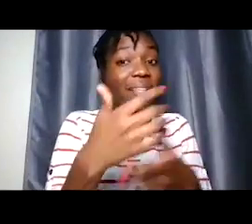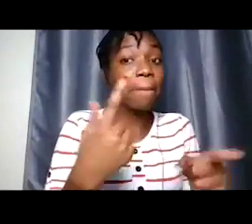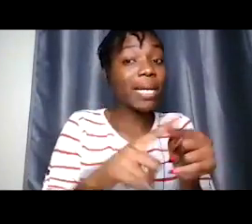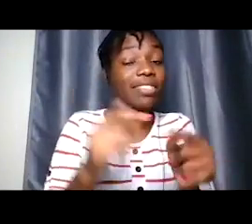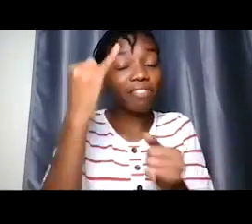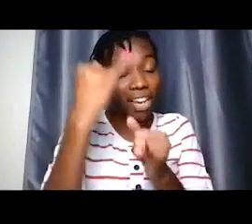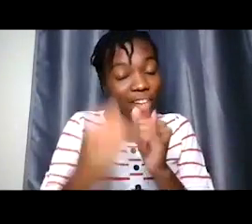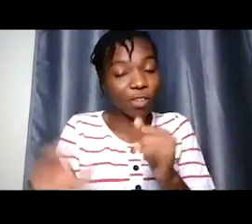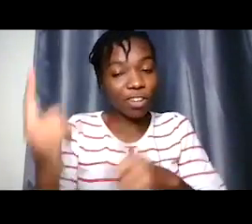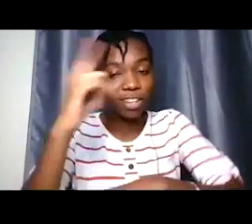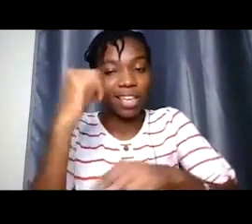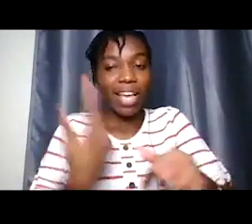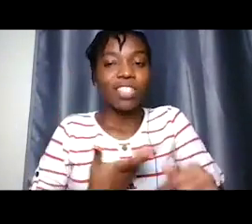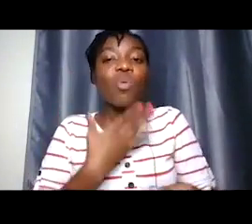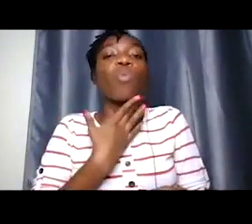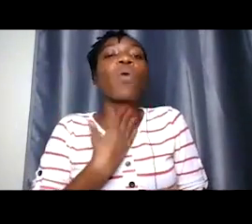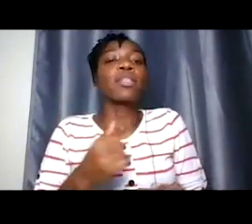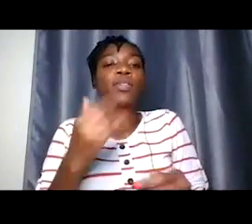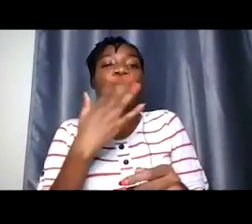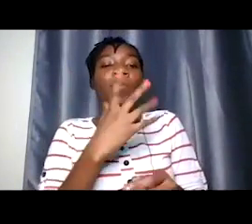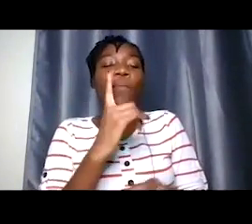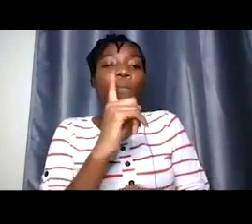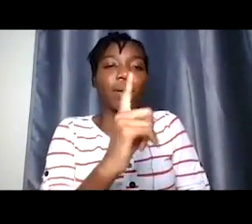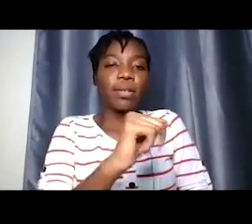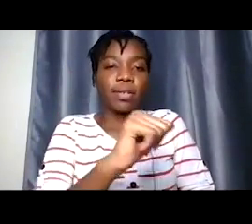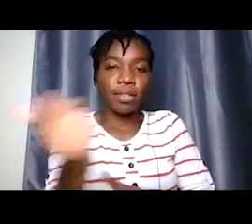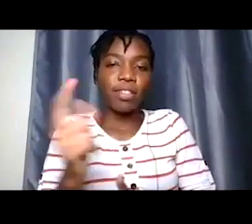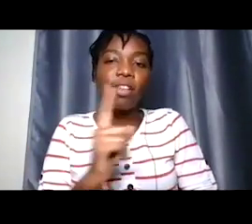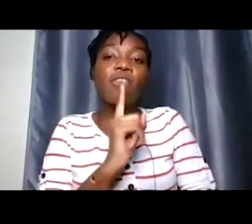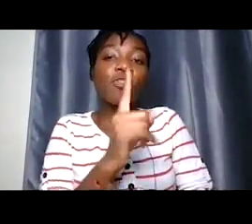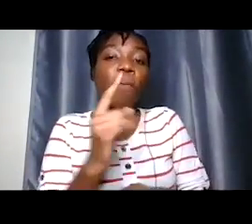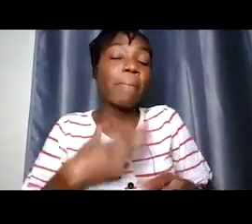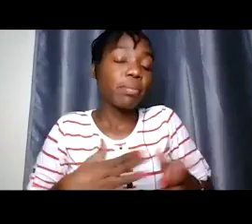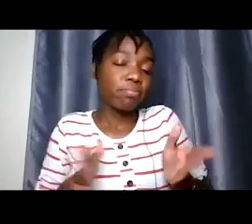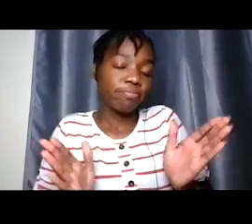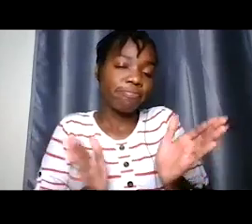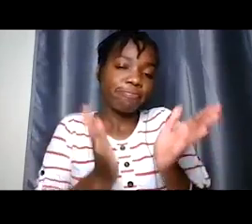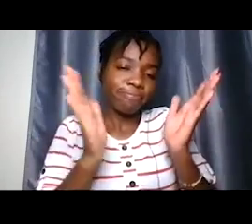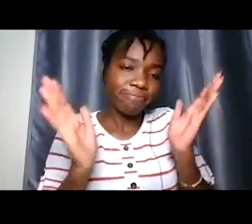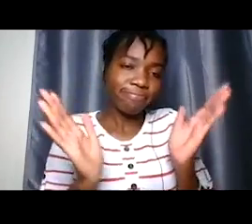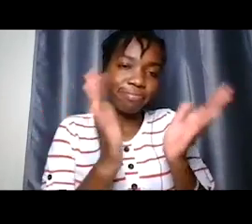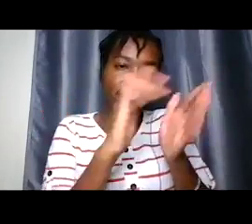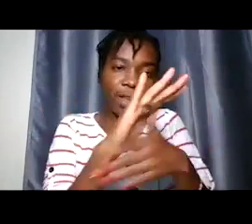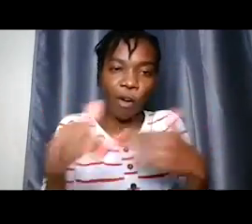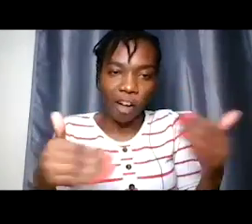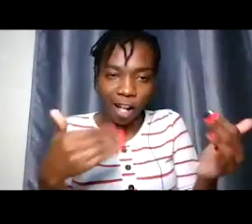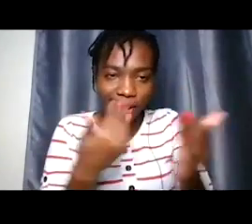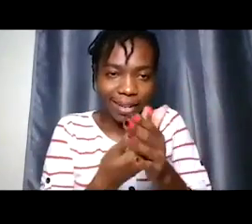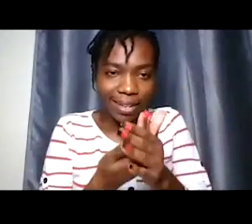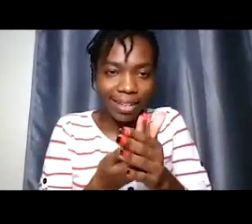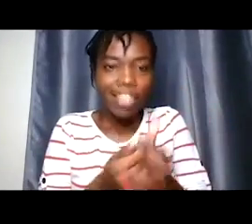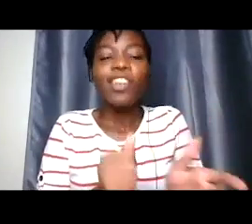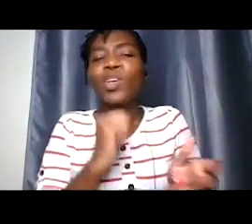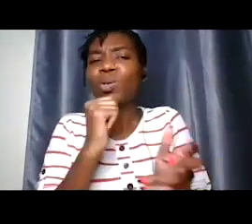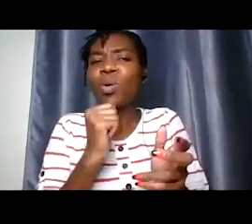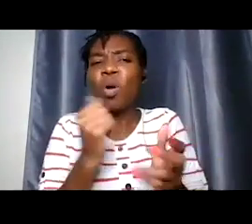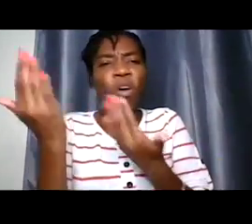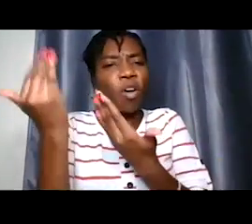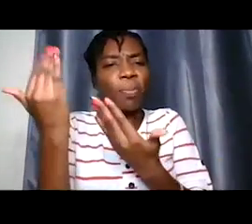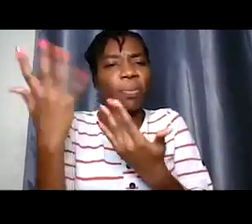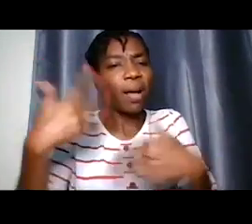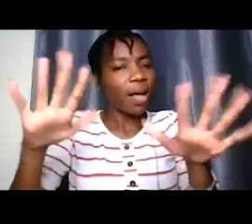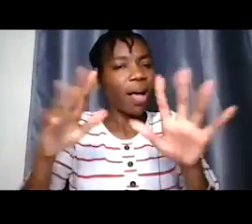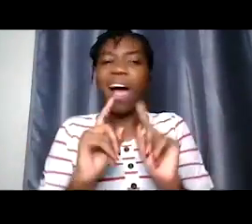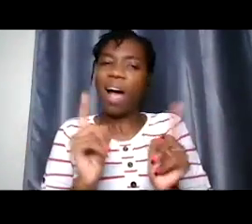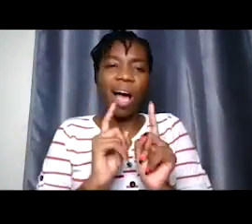another. So all what I can encourage each one of you is that don't lose hope. Good